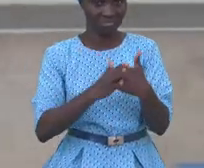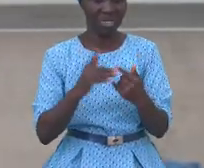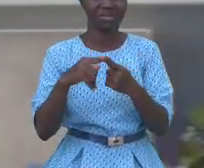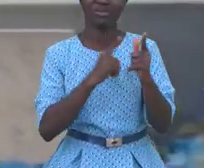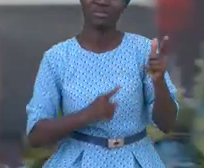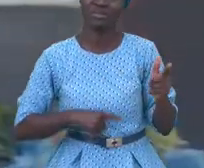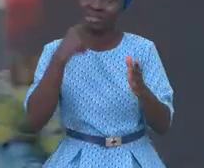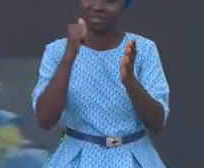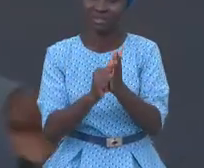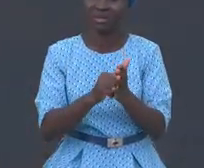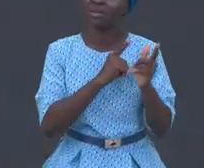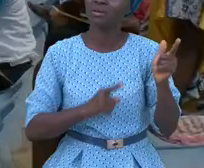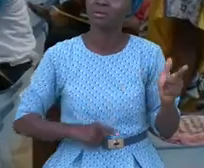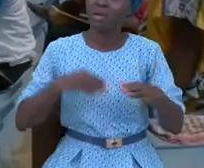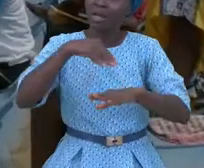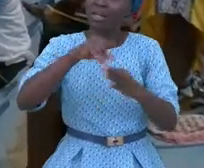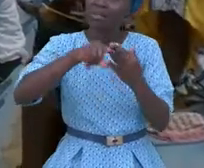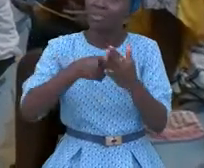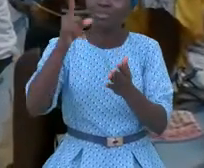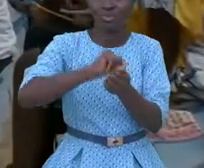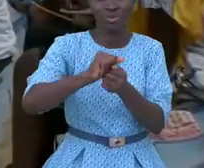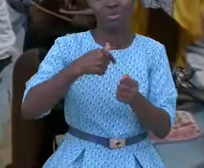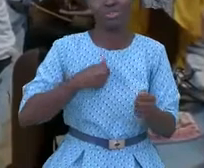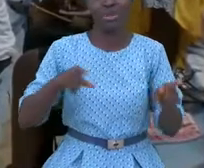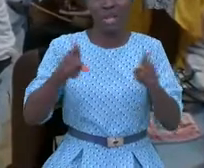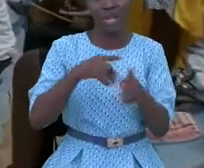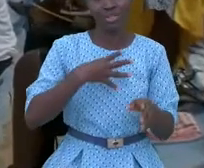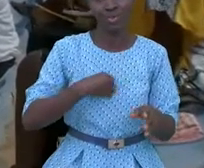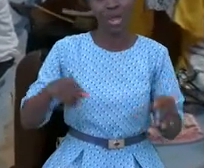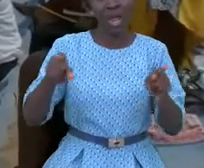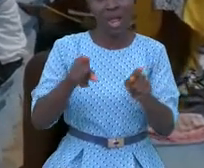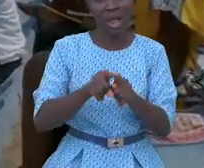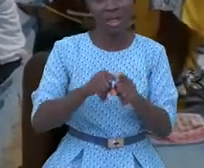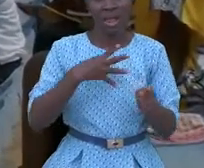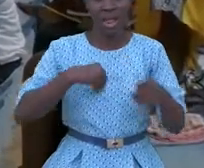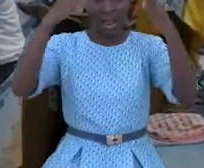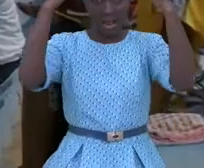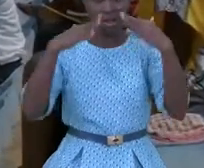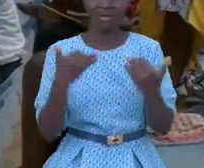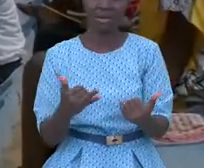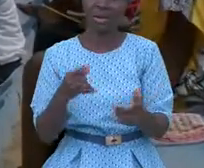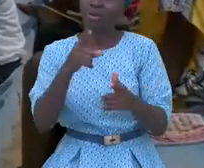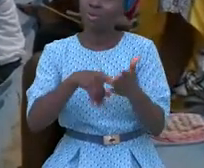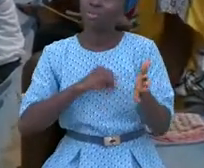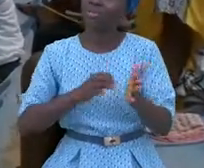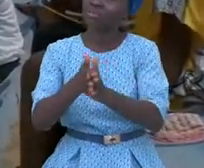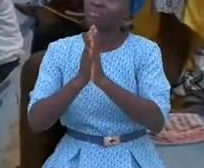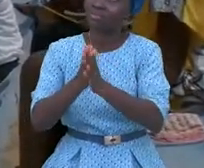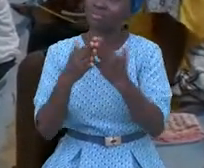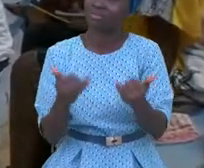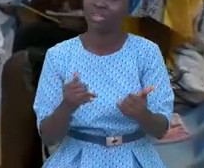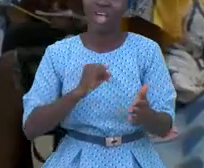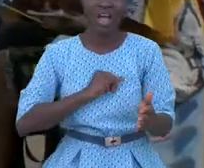beginning, you washed me as white as snow. Now, what I'm asking of, I want to go